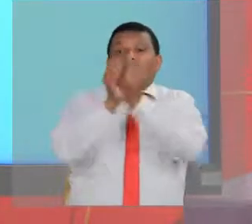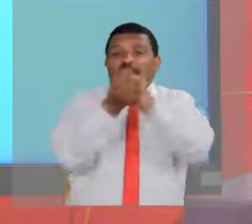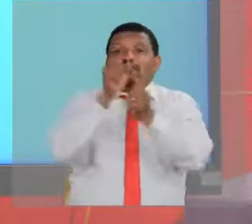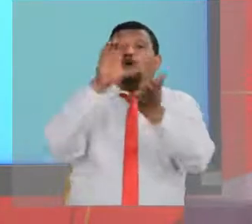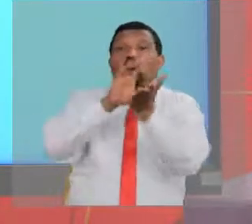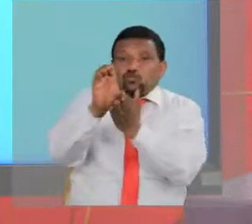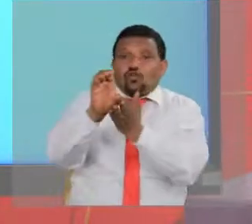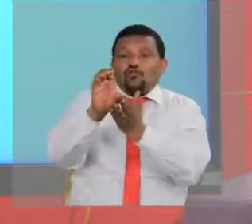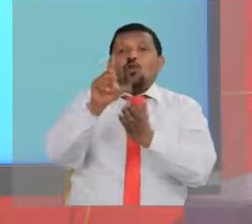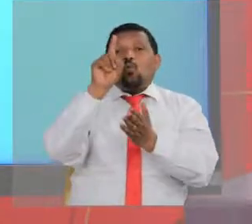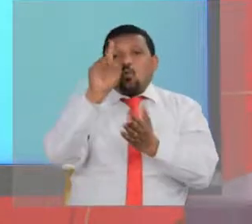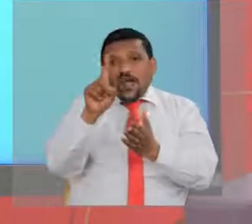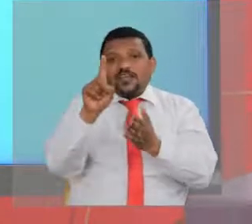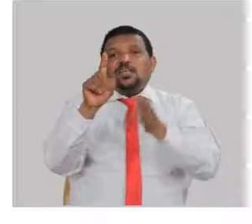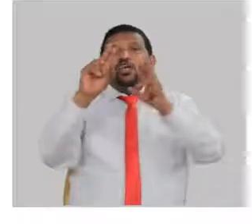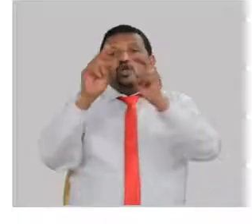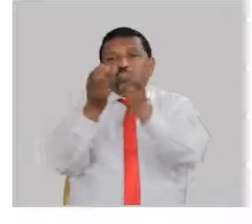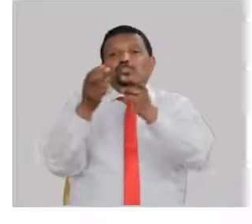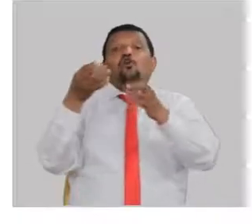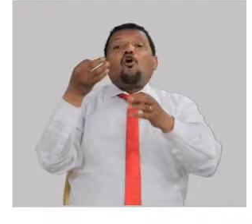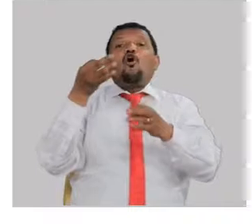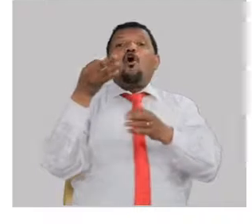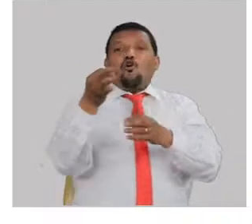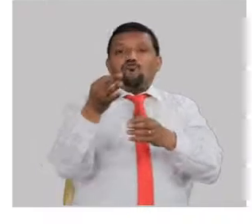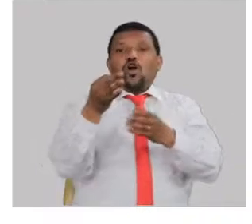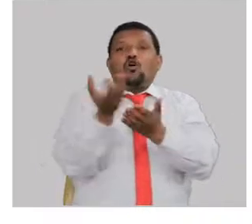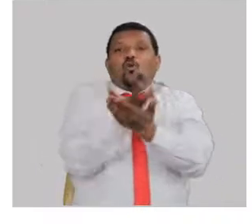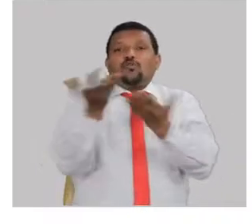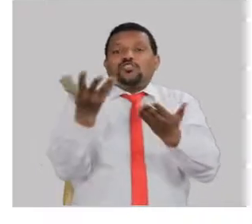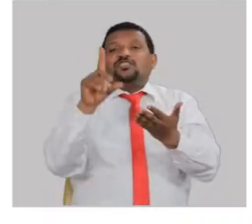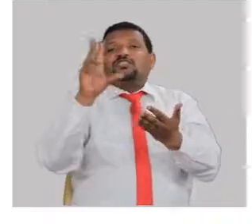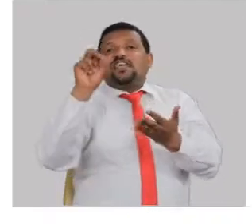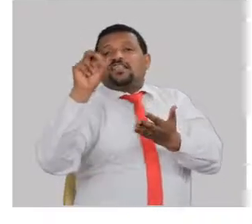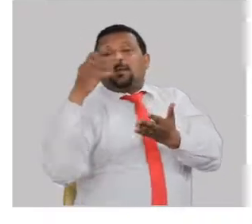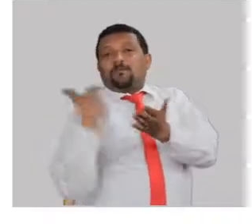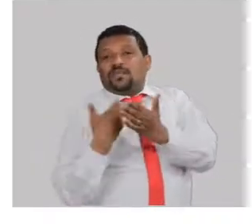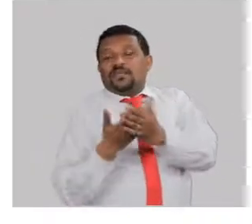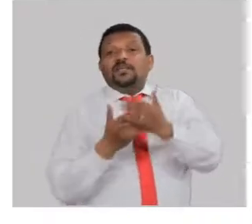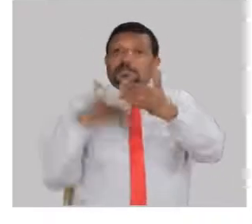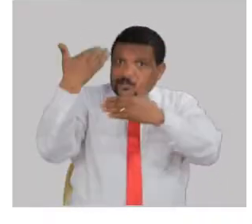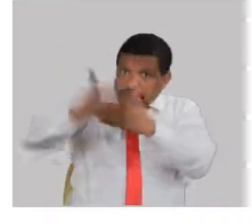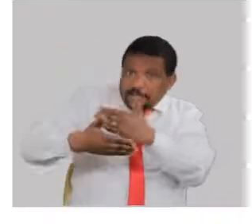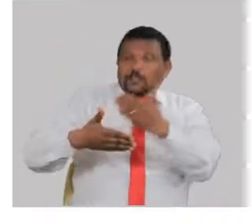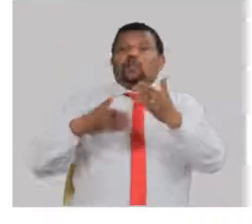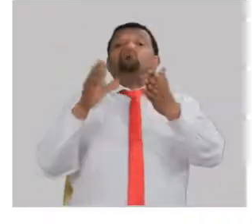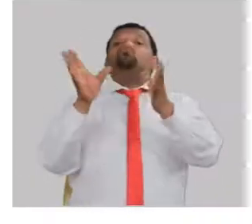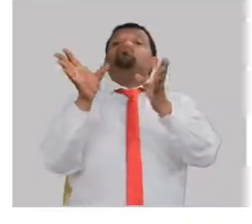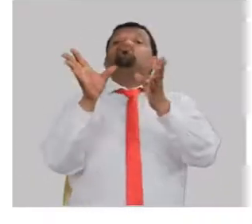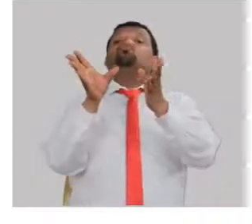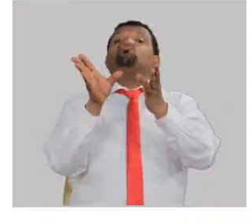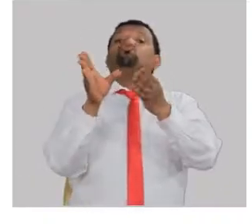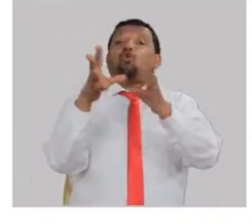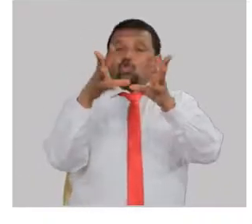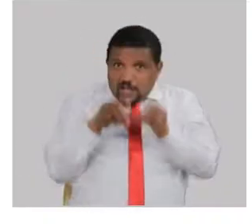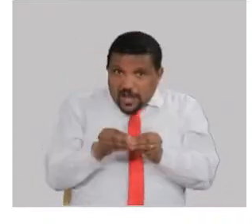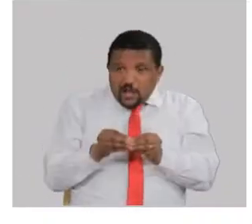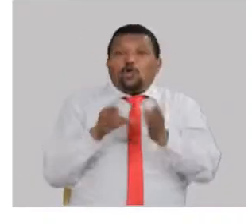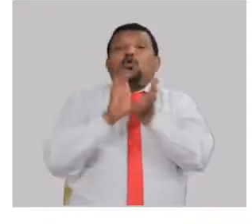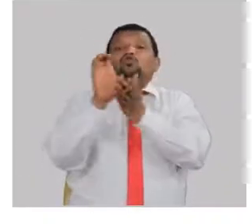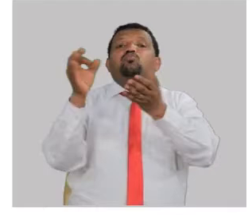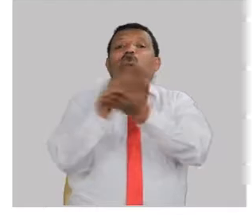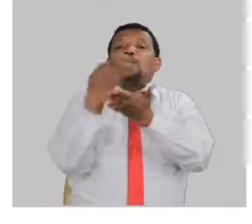producing 1 unit of a commodity is 30 birr, and then the total cost of production is 130